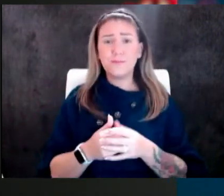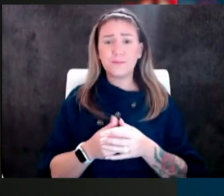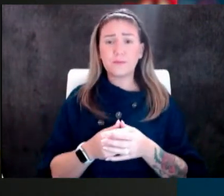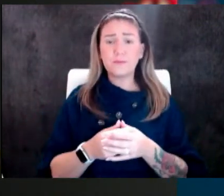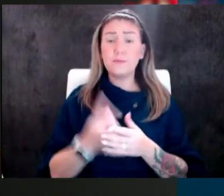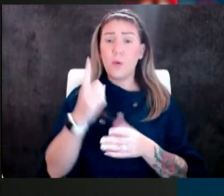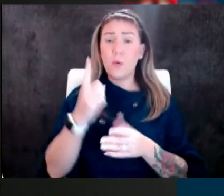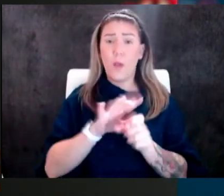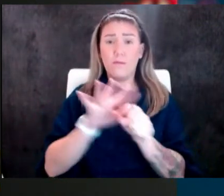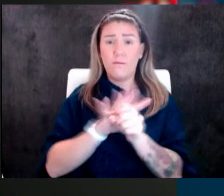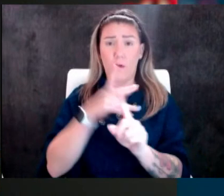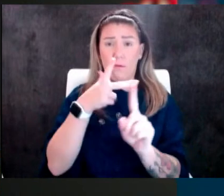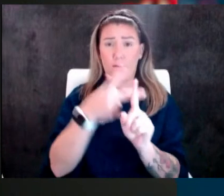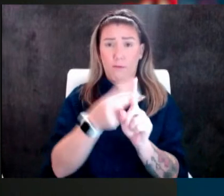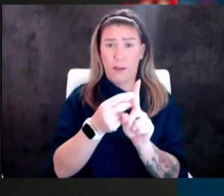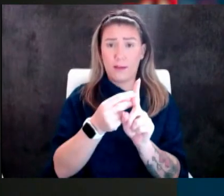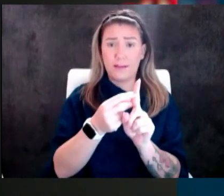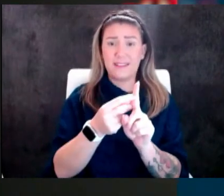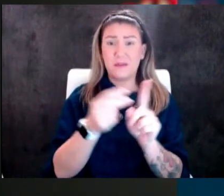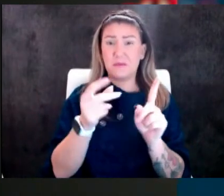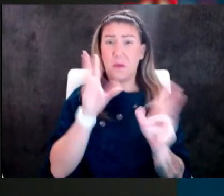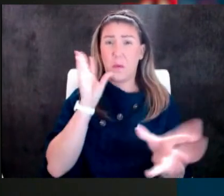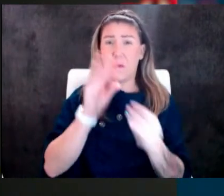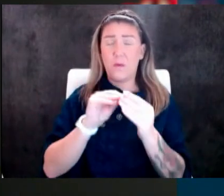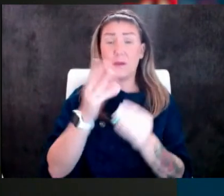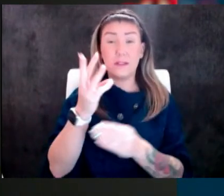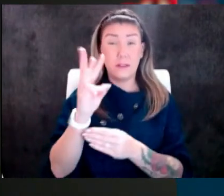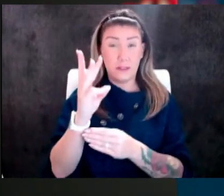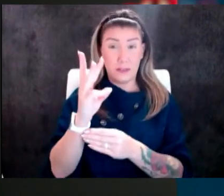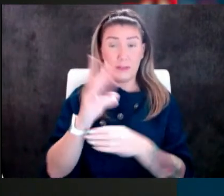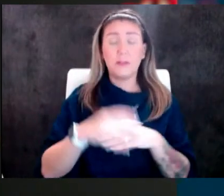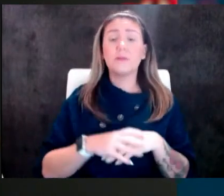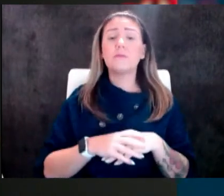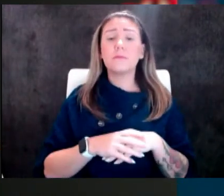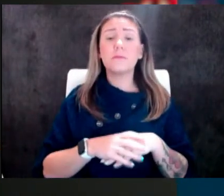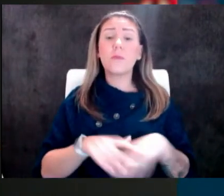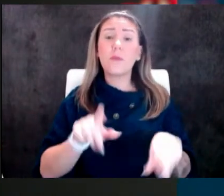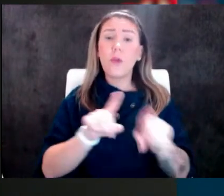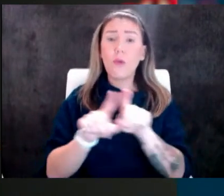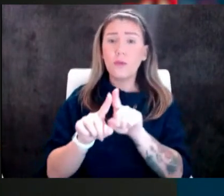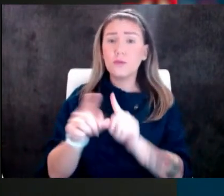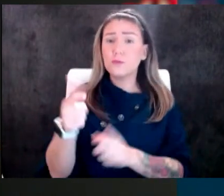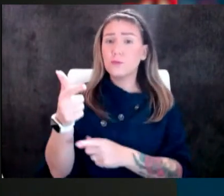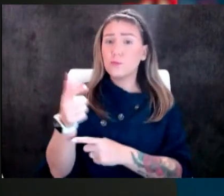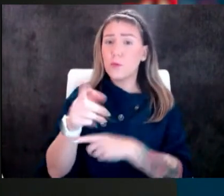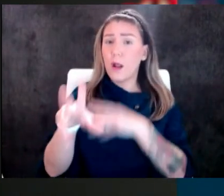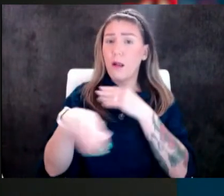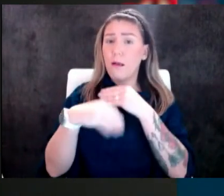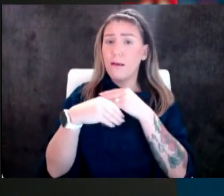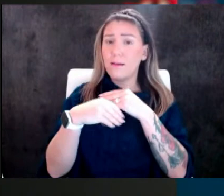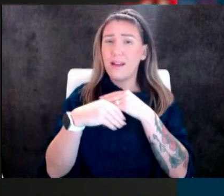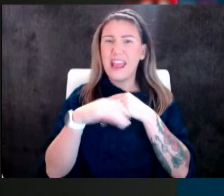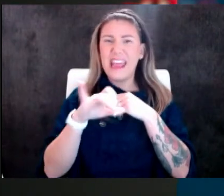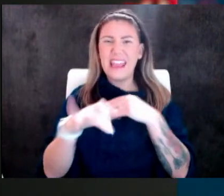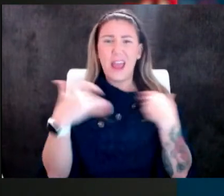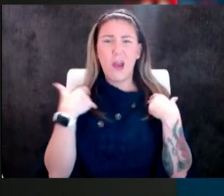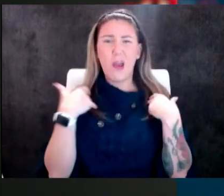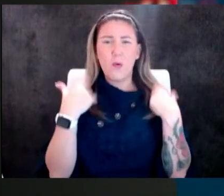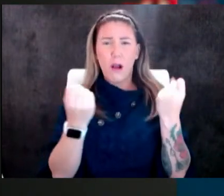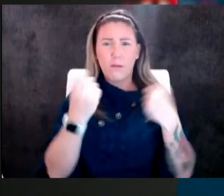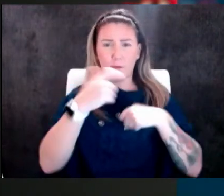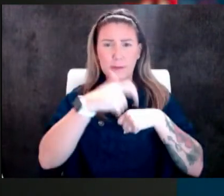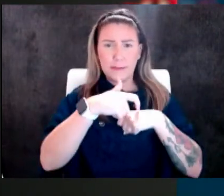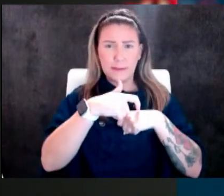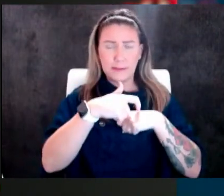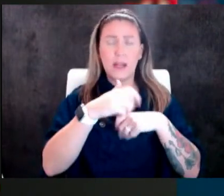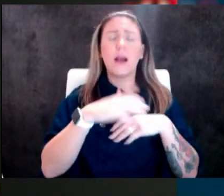vaccinated patient in those 16 active infections. We also have 21 additional meeting that recovery period, recovery